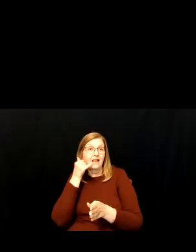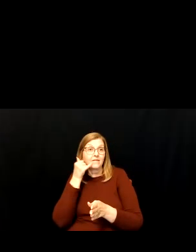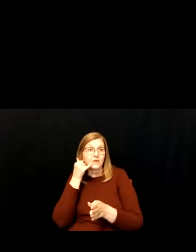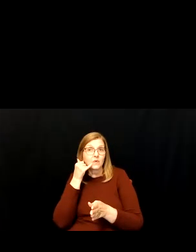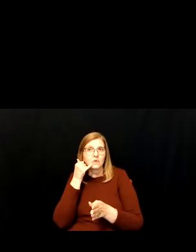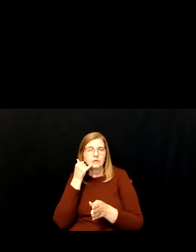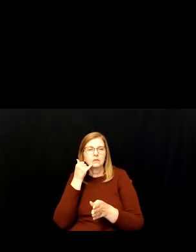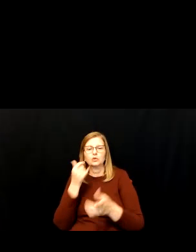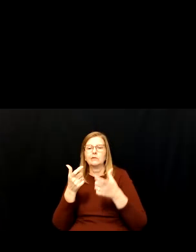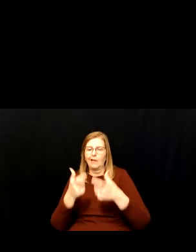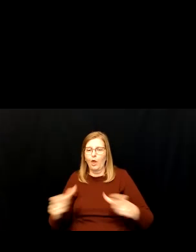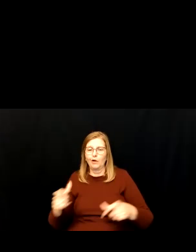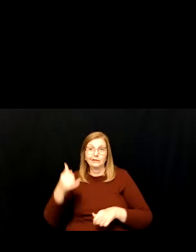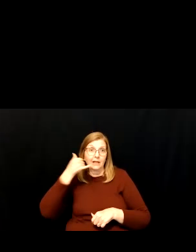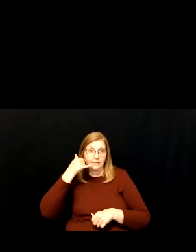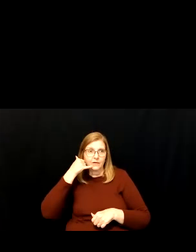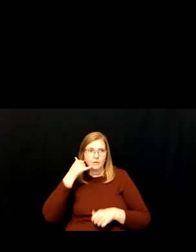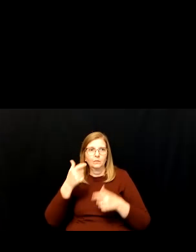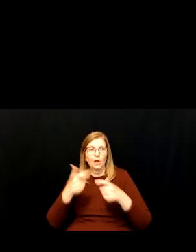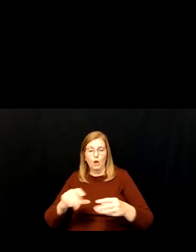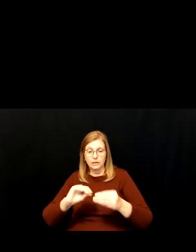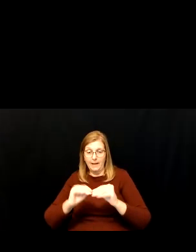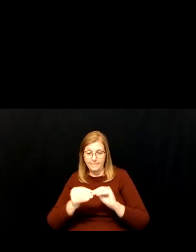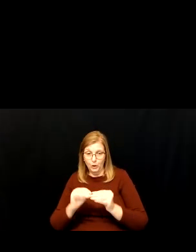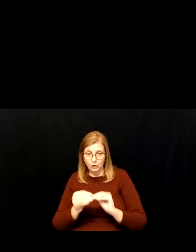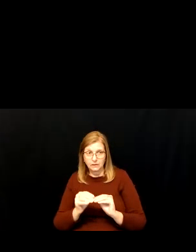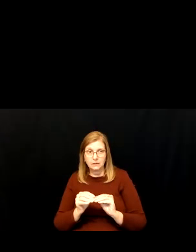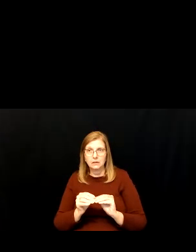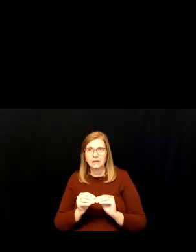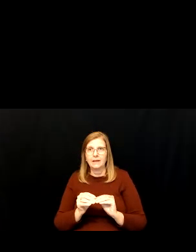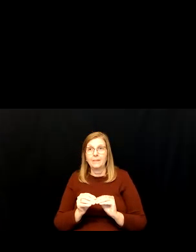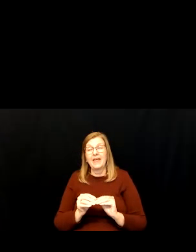a large telephone with large numbers on it. And